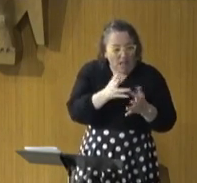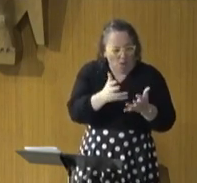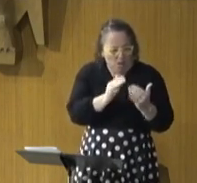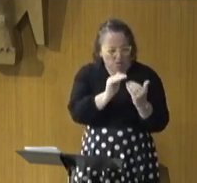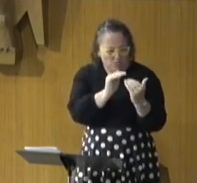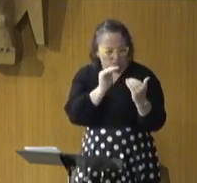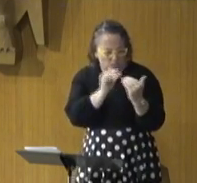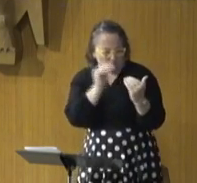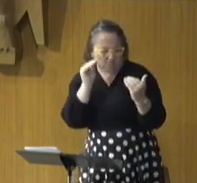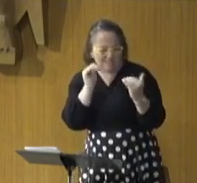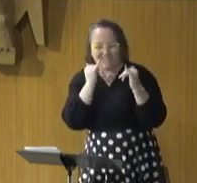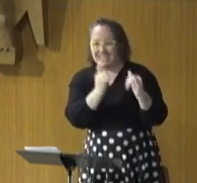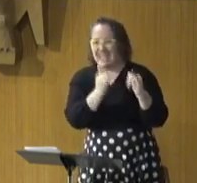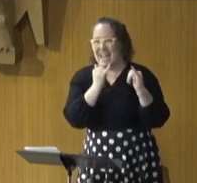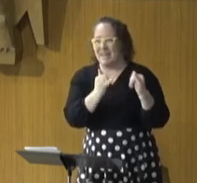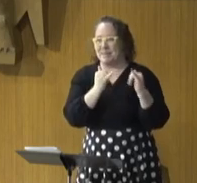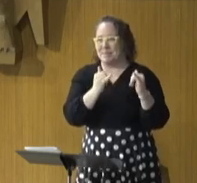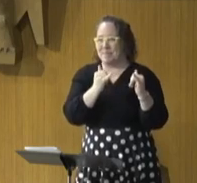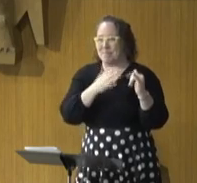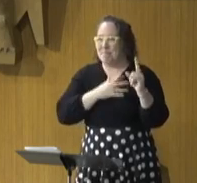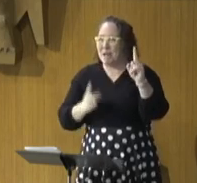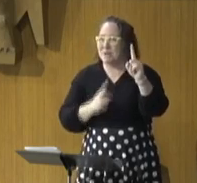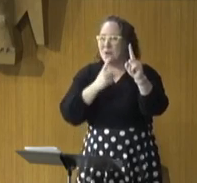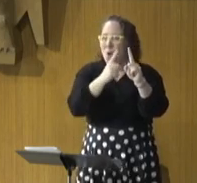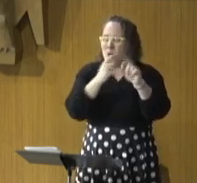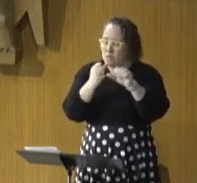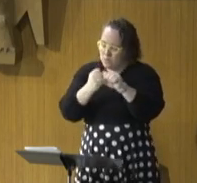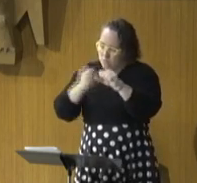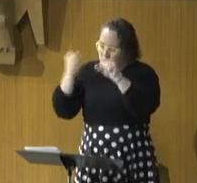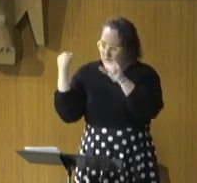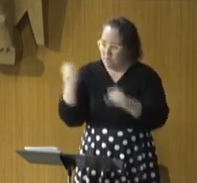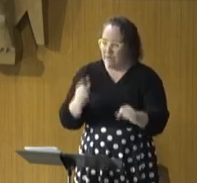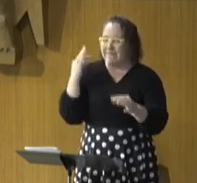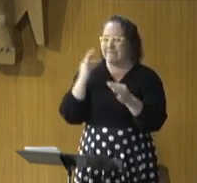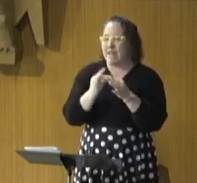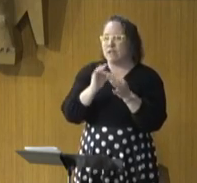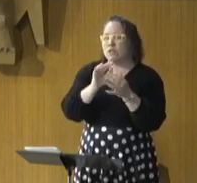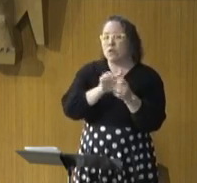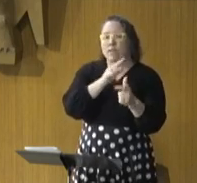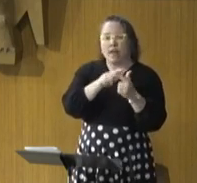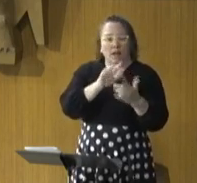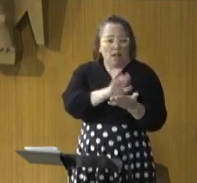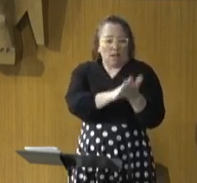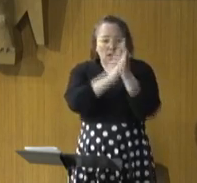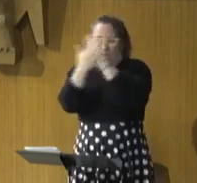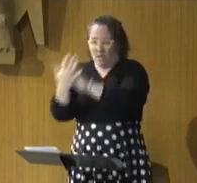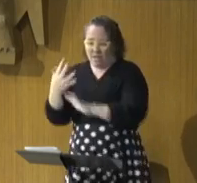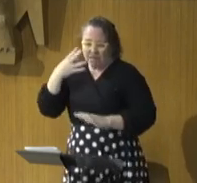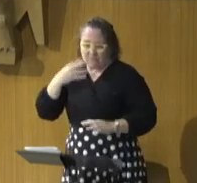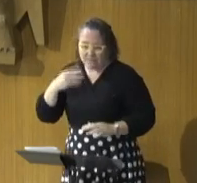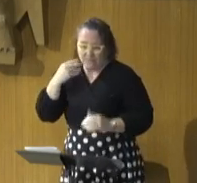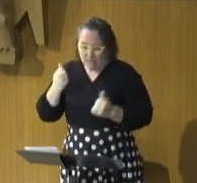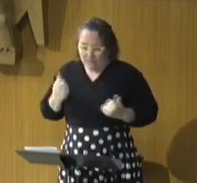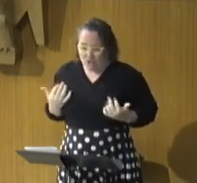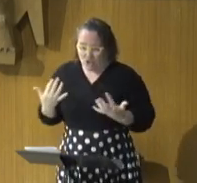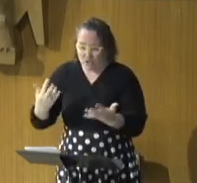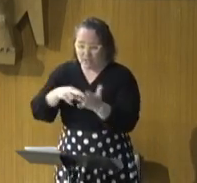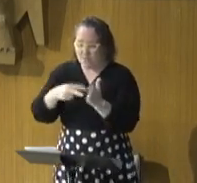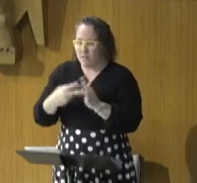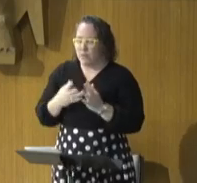match theirs. I aspire to strengthen my faith so that in the furnace I can have that sort of resolution.